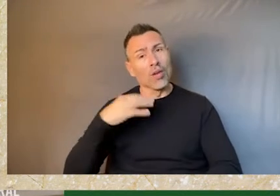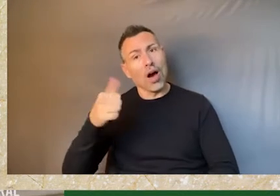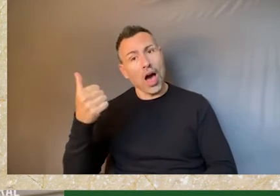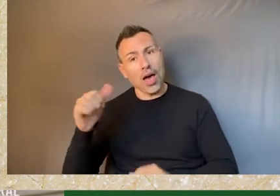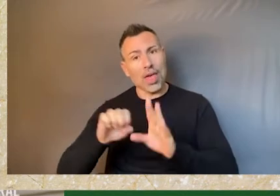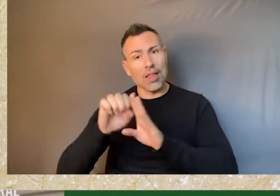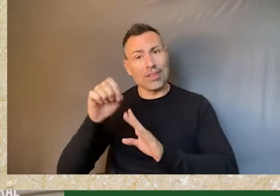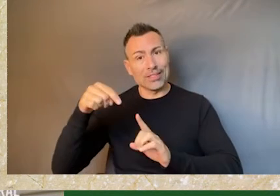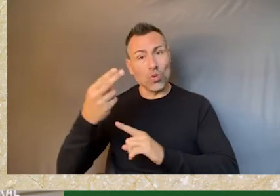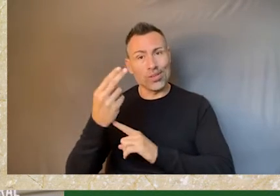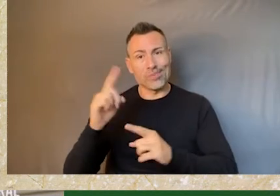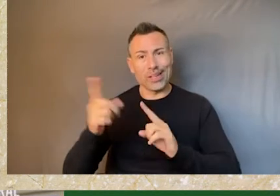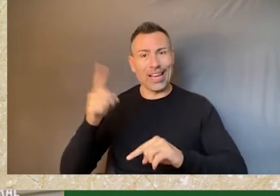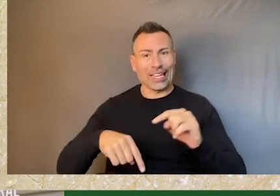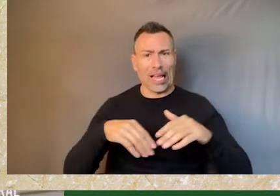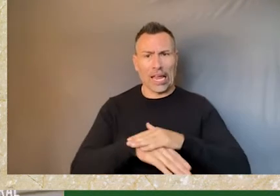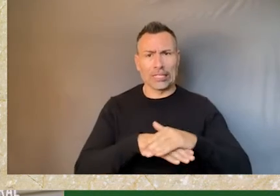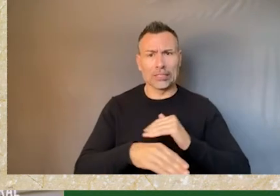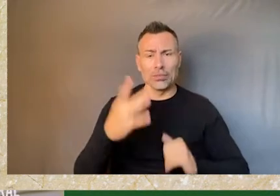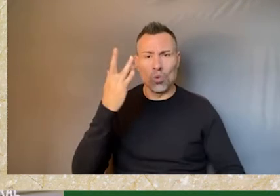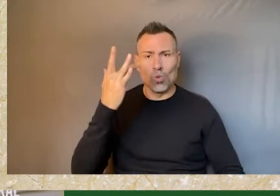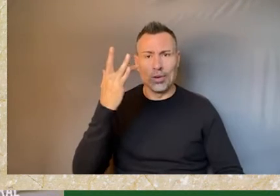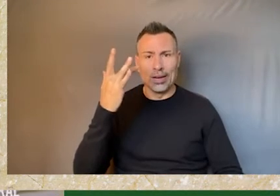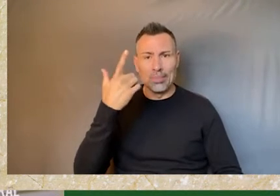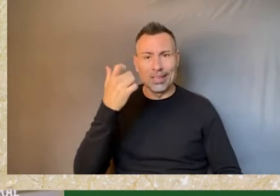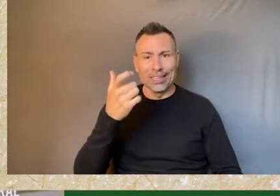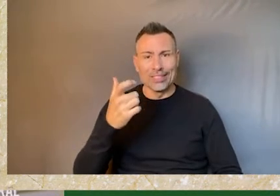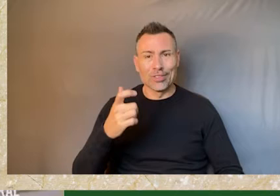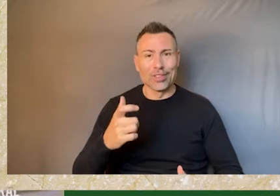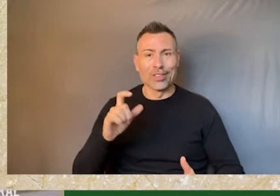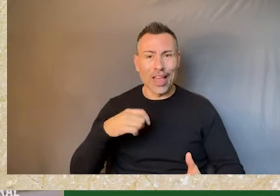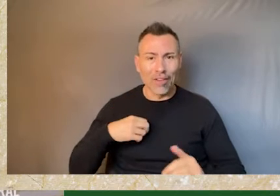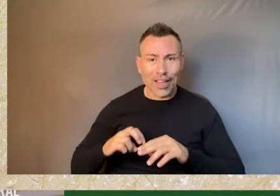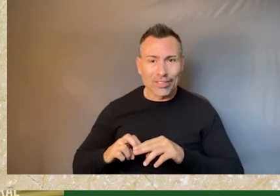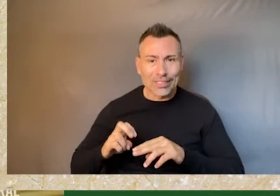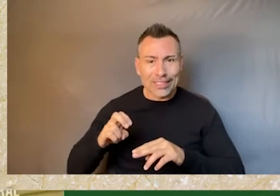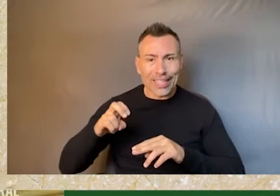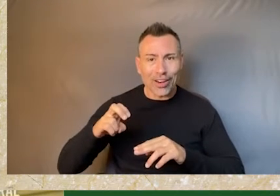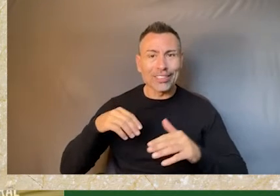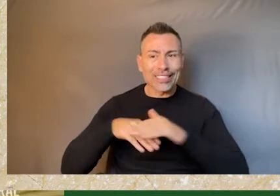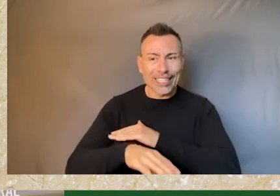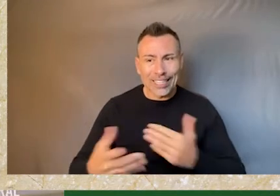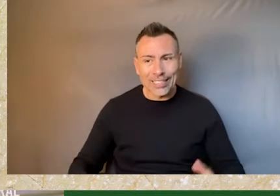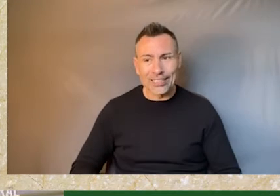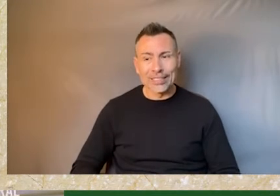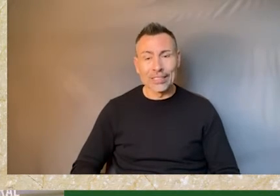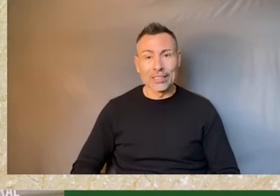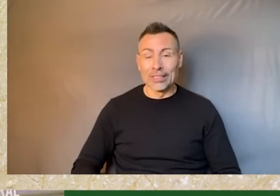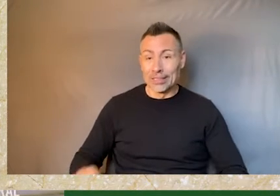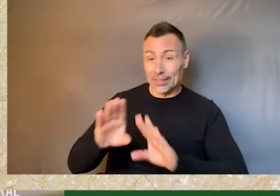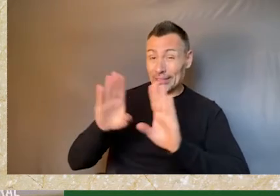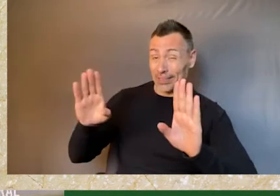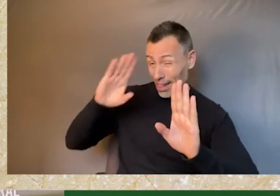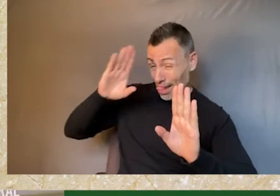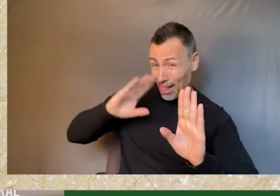hotel, but we can't get to them because there's stairs to the elevator. Hi! I think maybe we